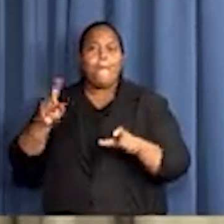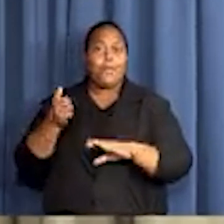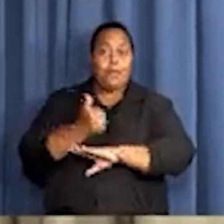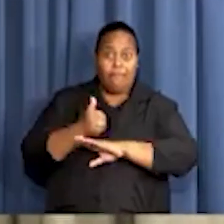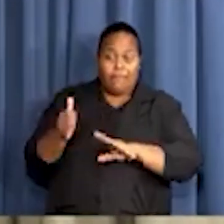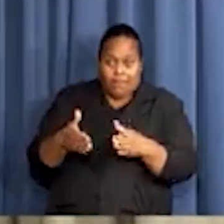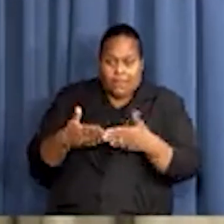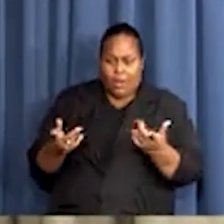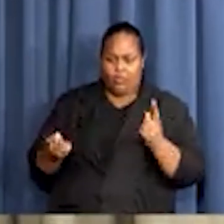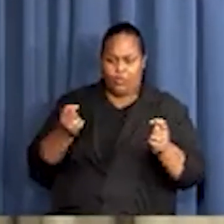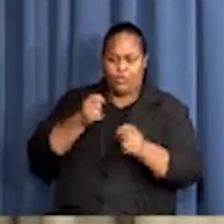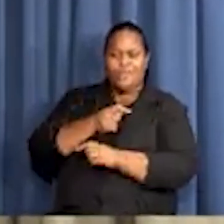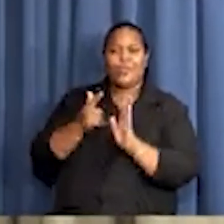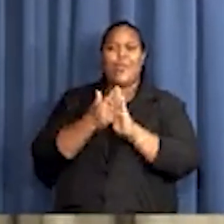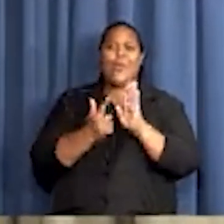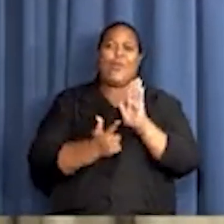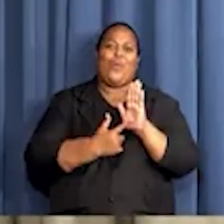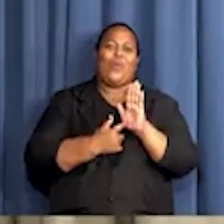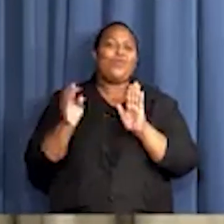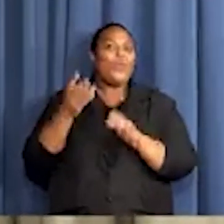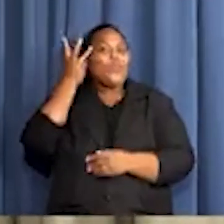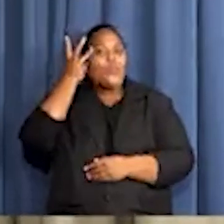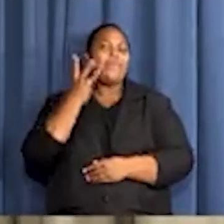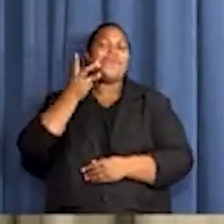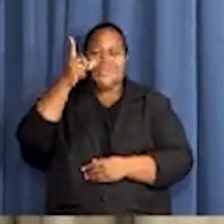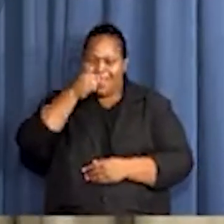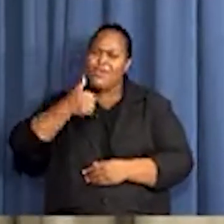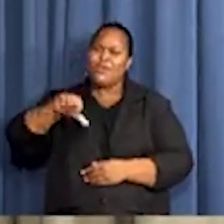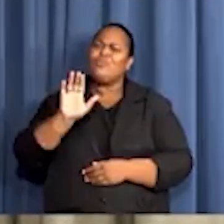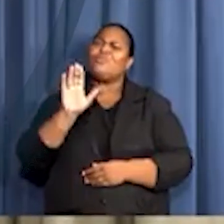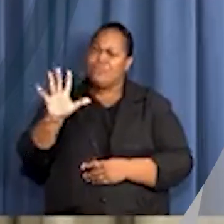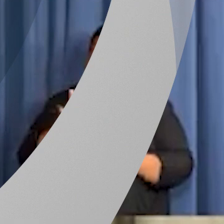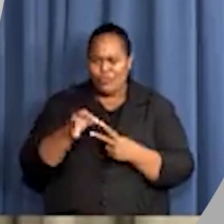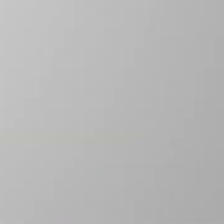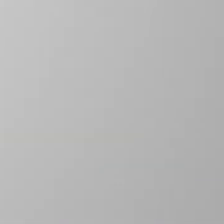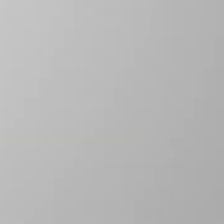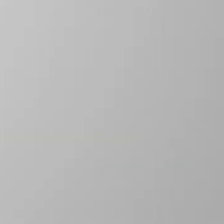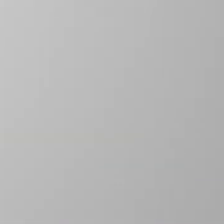on changing this law so that women can use the name of their preference.